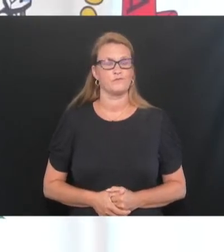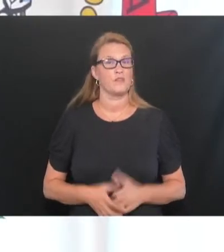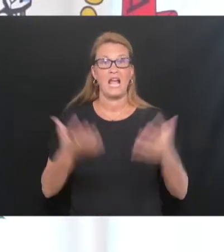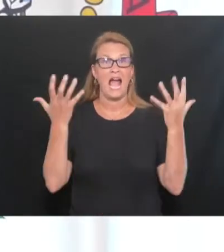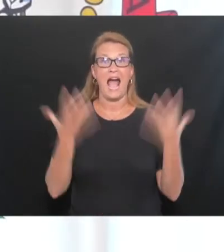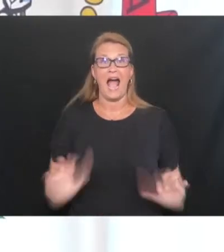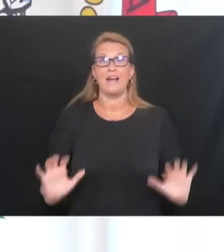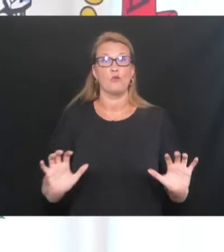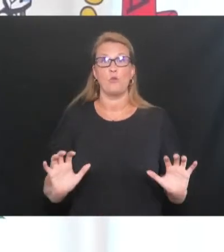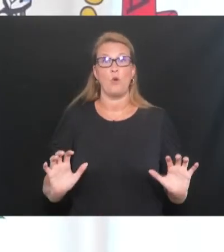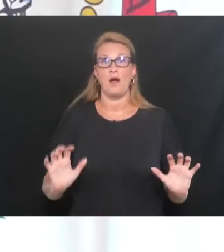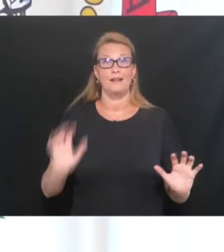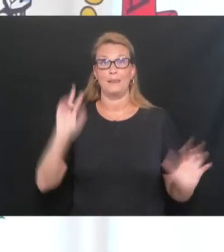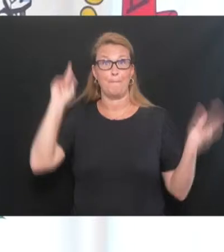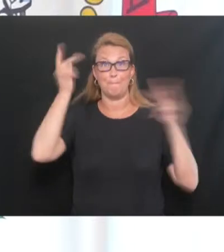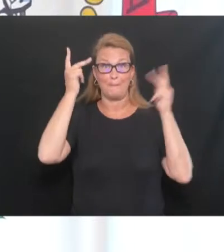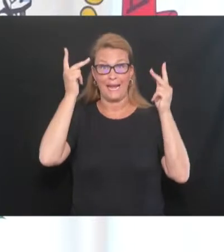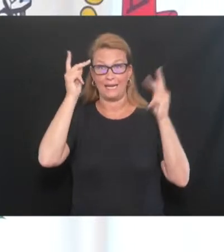anybody,